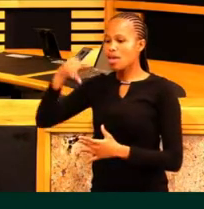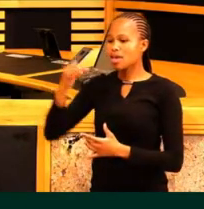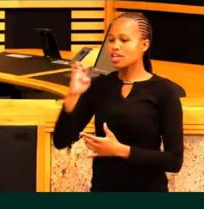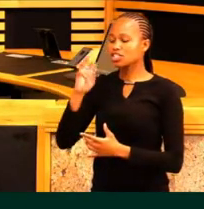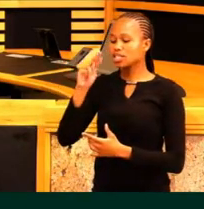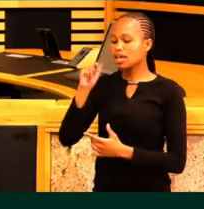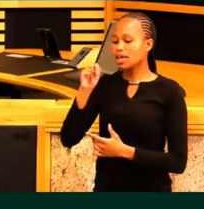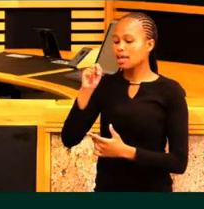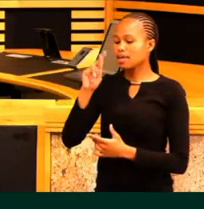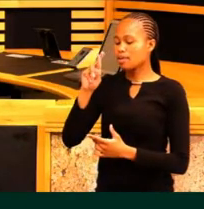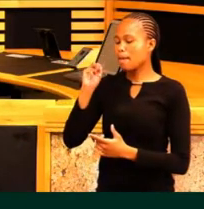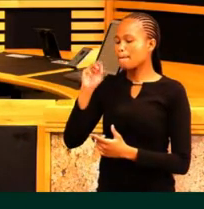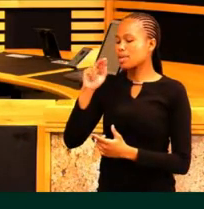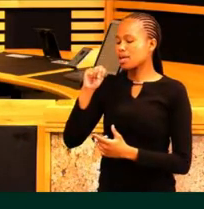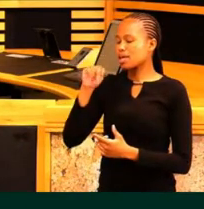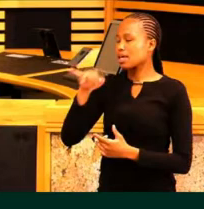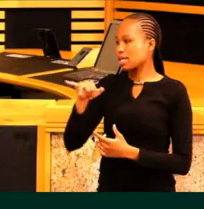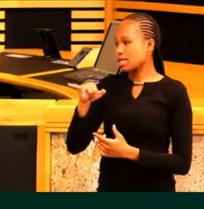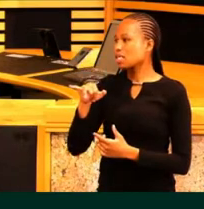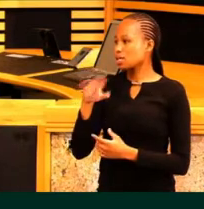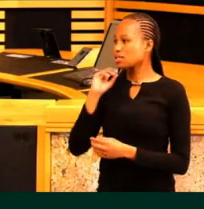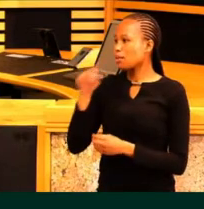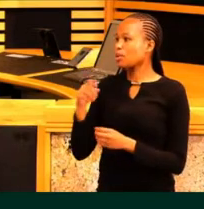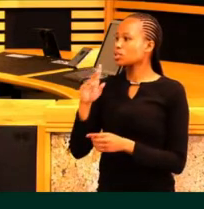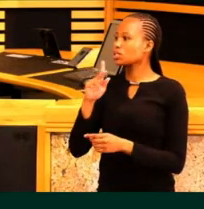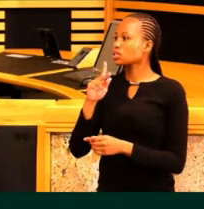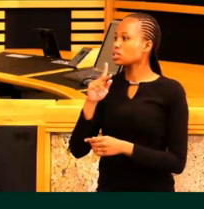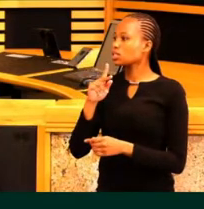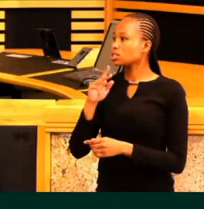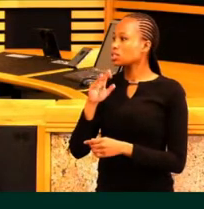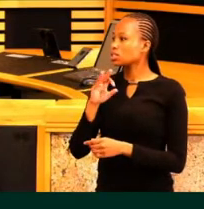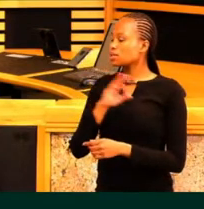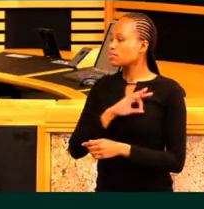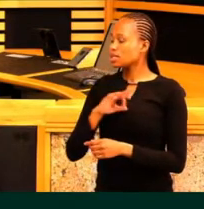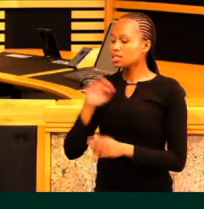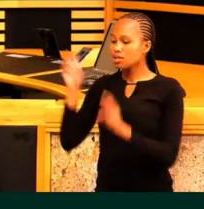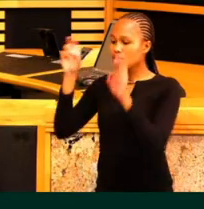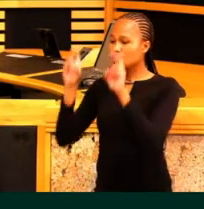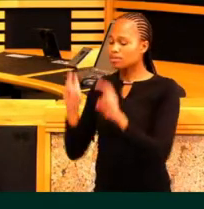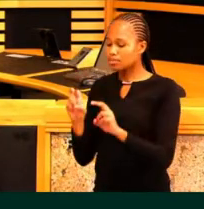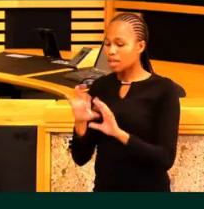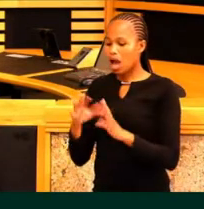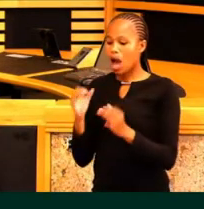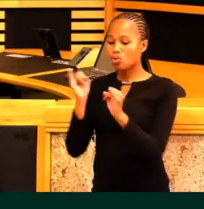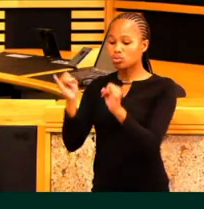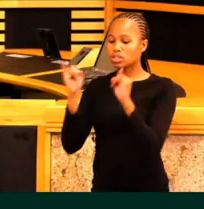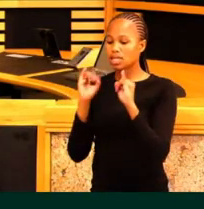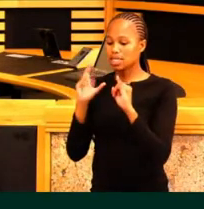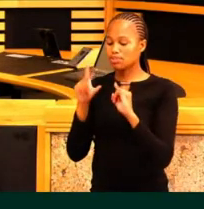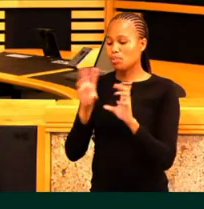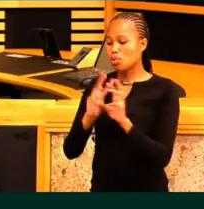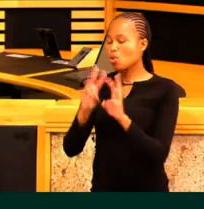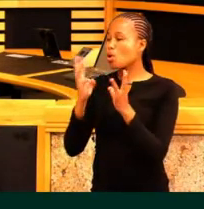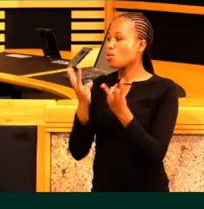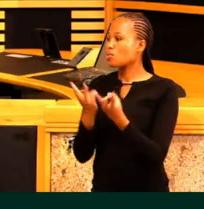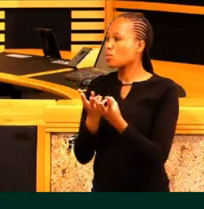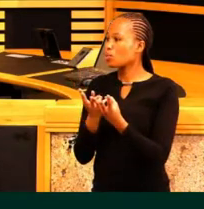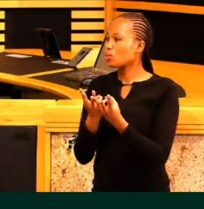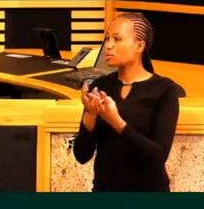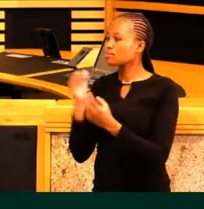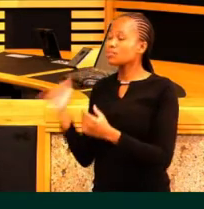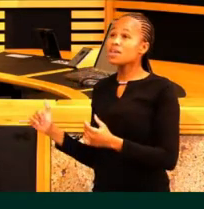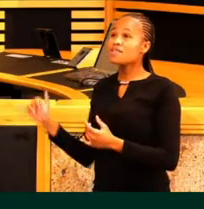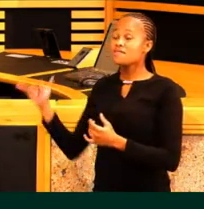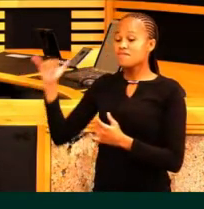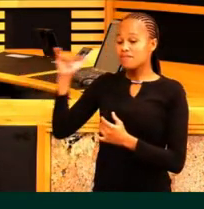in unit buildings with minister of electricity then I realized how serious people are in the world flying straight